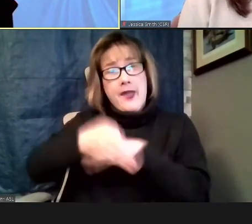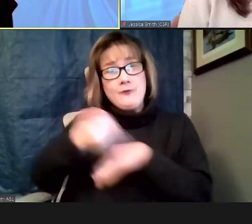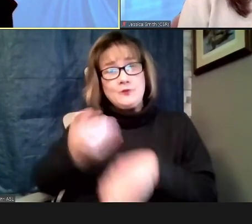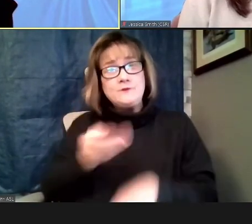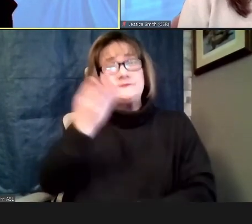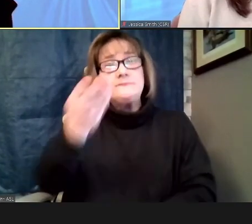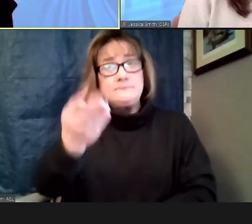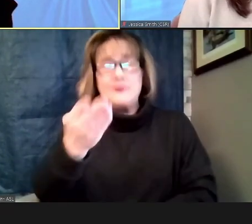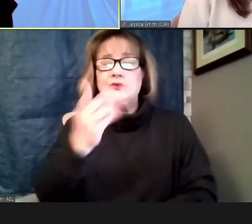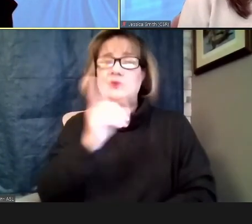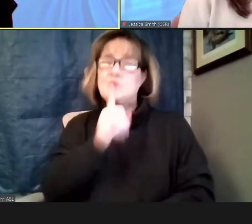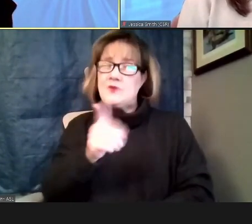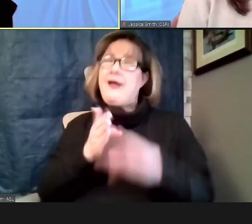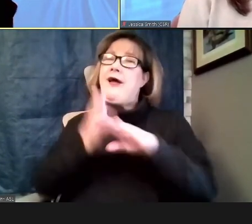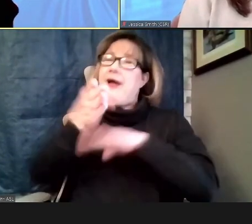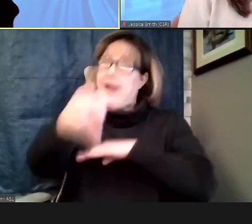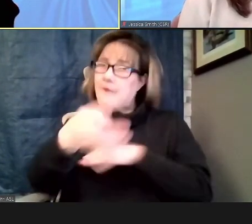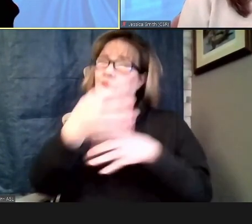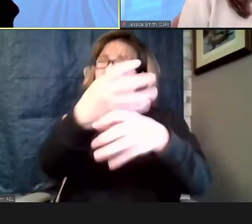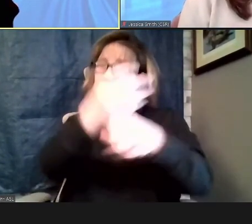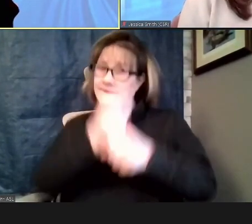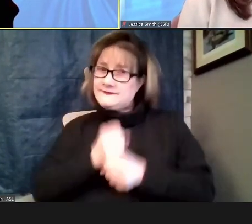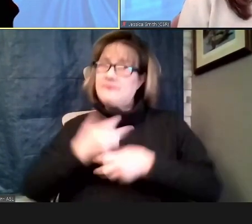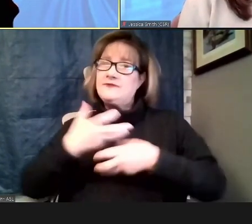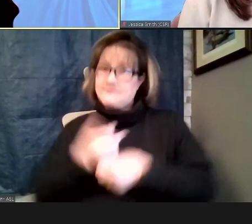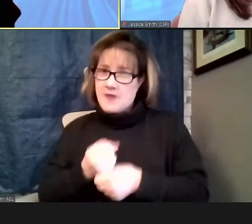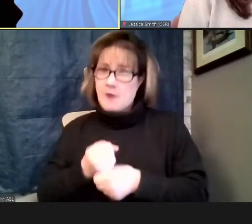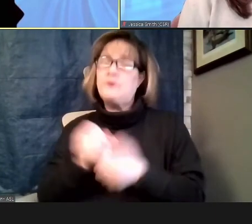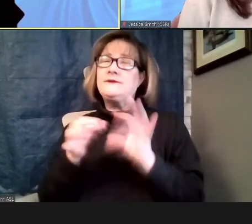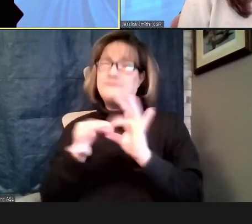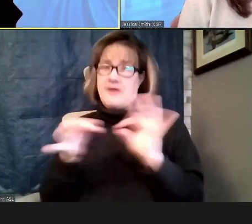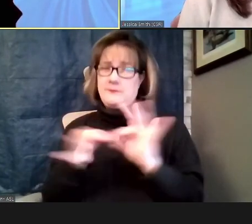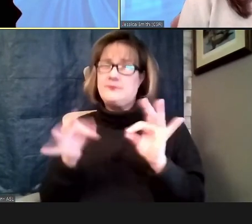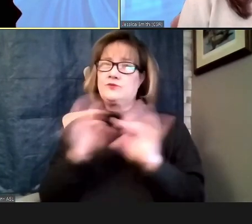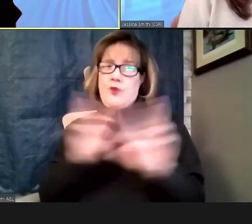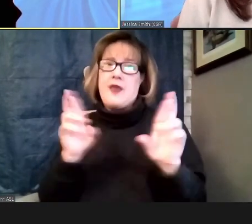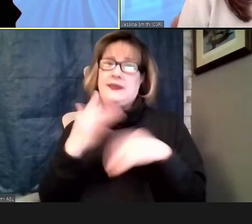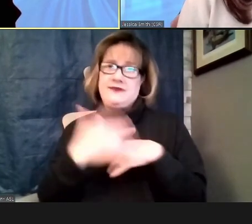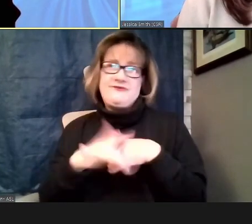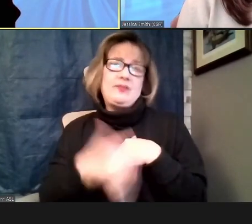is really after that summary statement has become available.